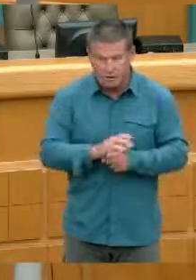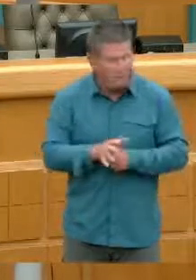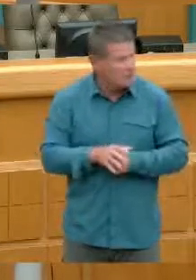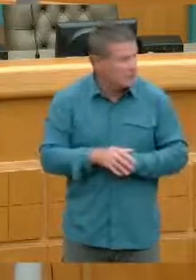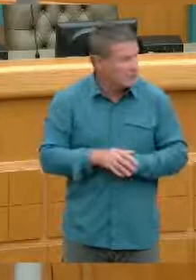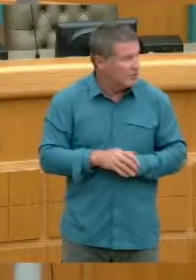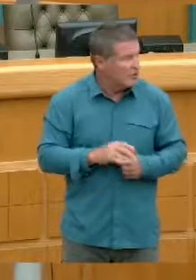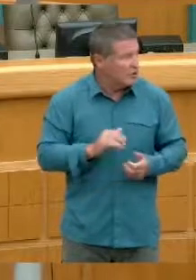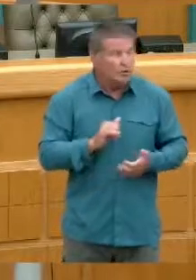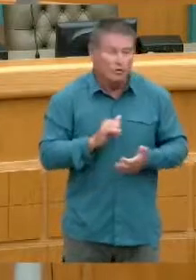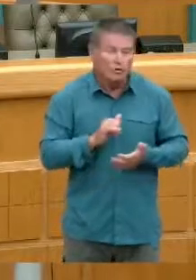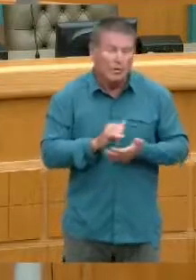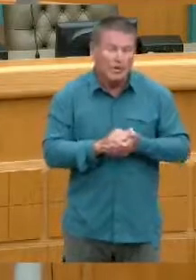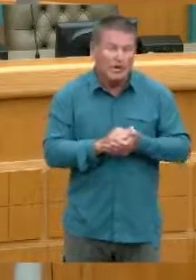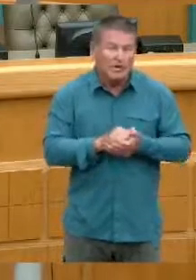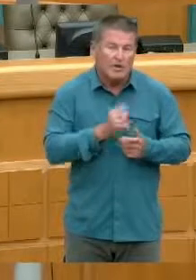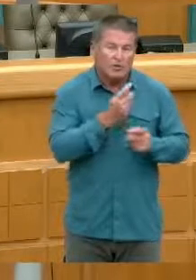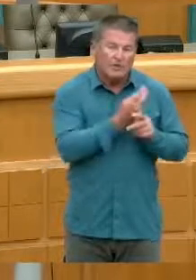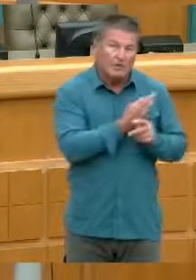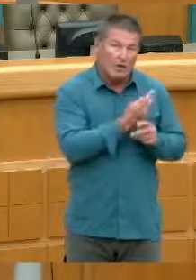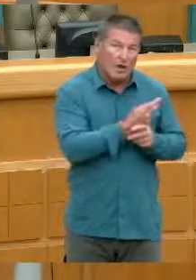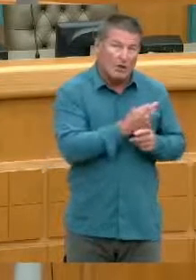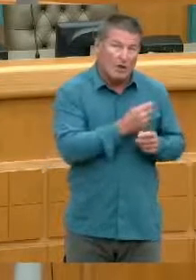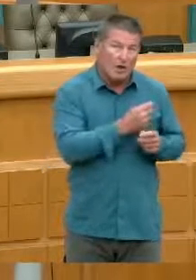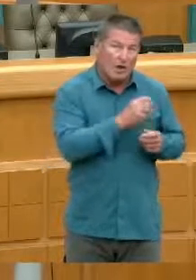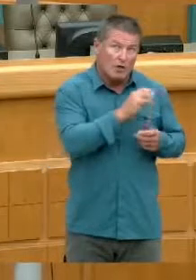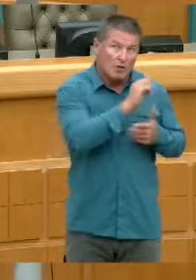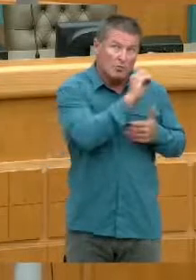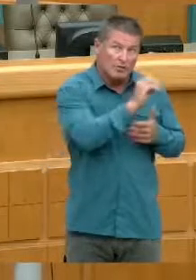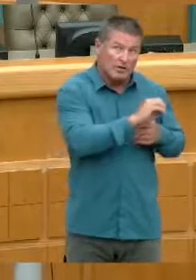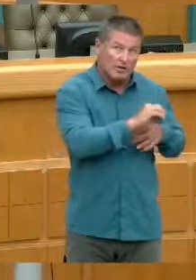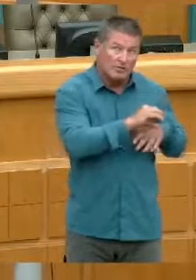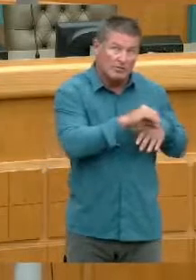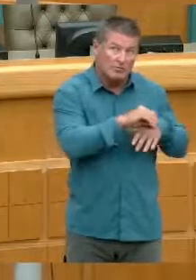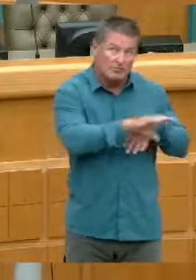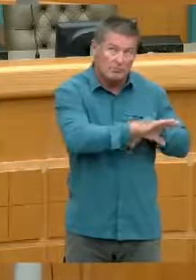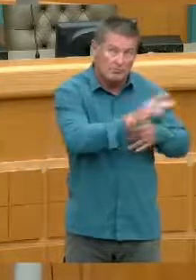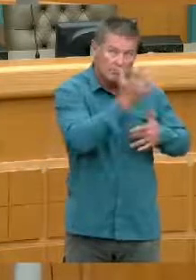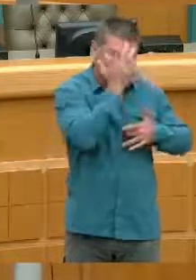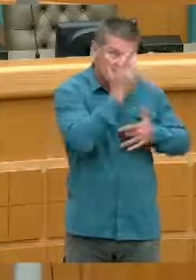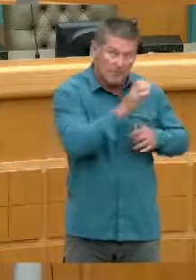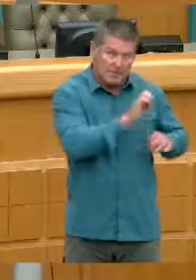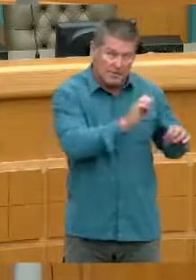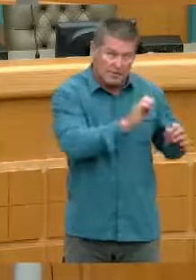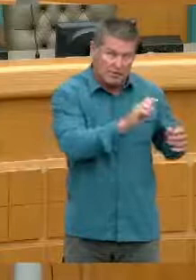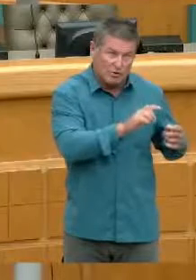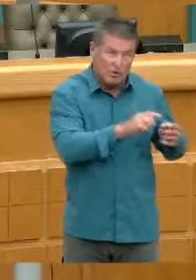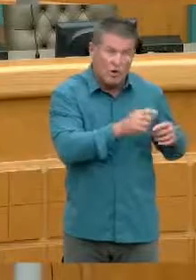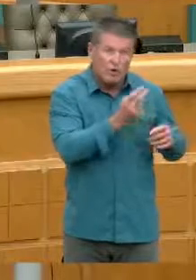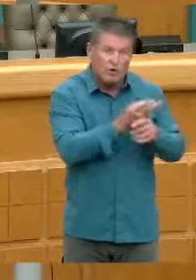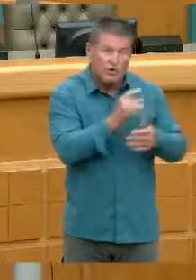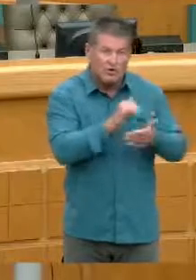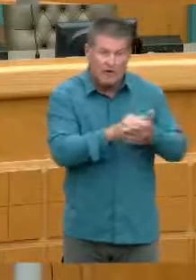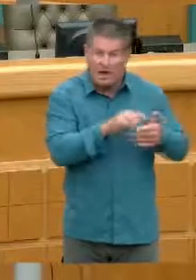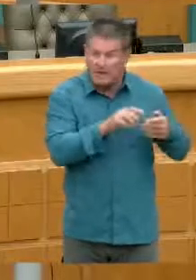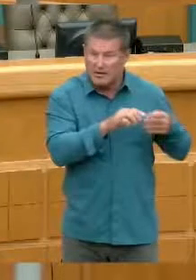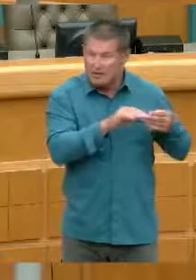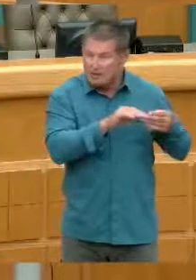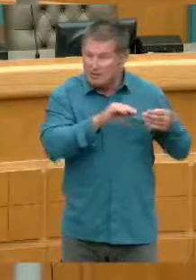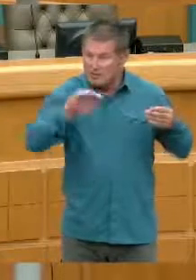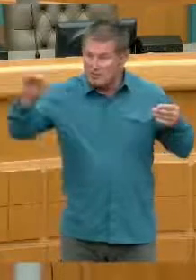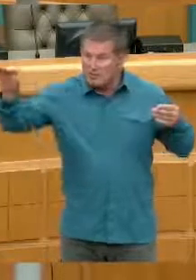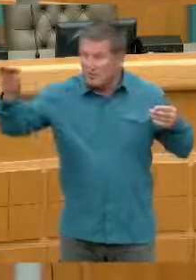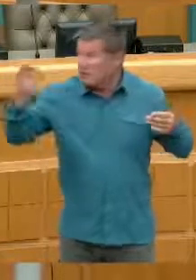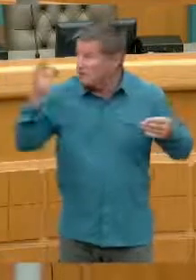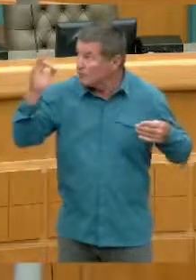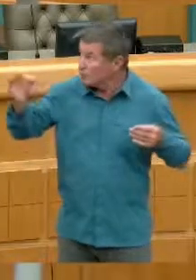transmission rate that we estimate was happening from Easter to the end of the stay-at-home period. We just carried it forward, and that's the green line here.